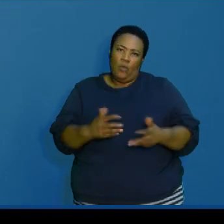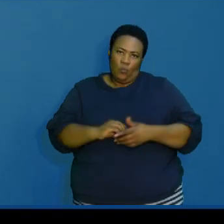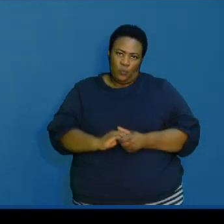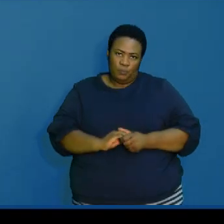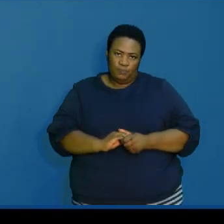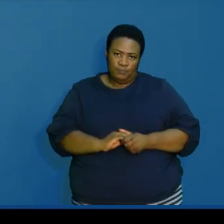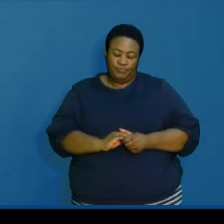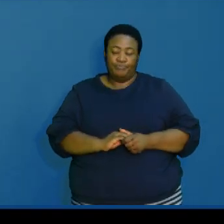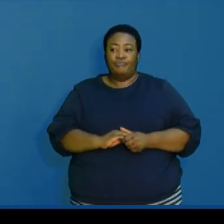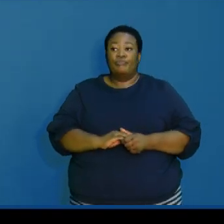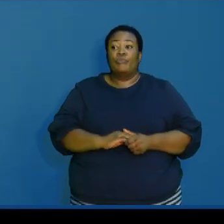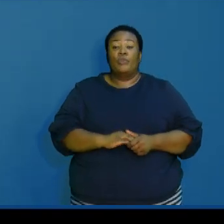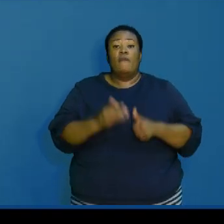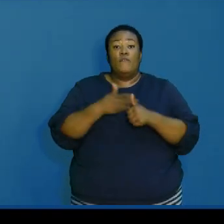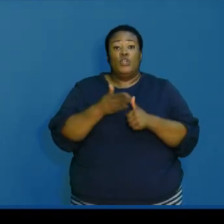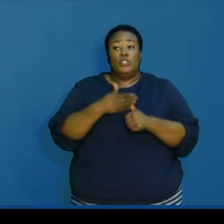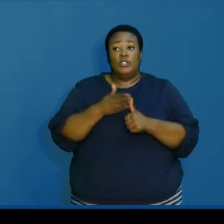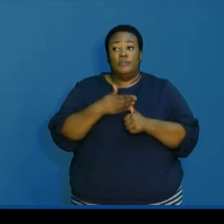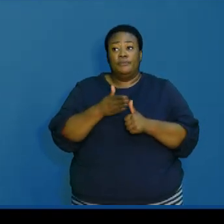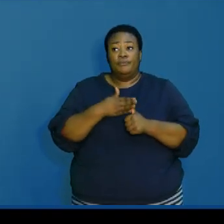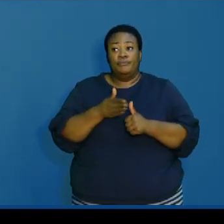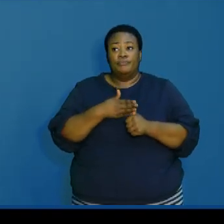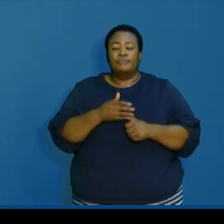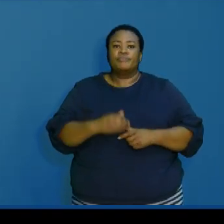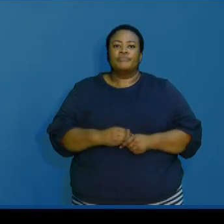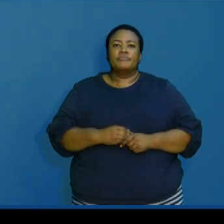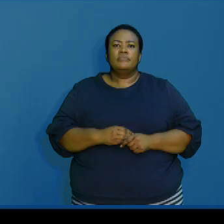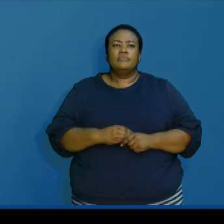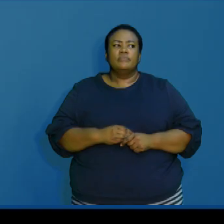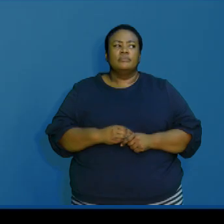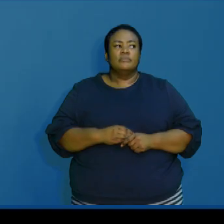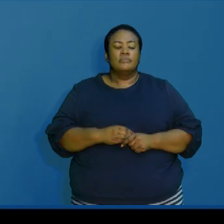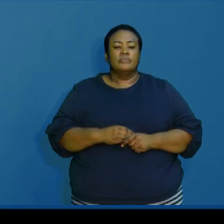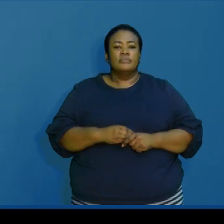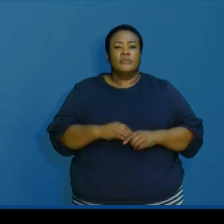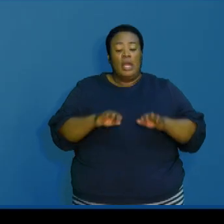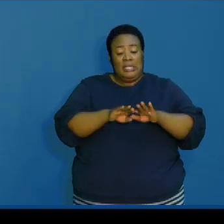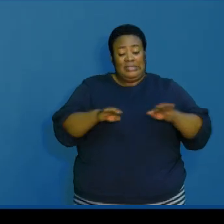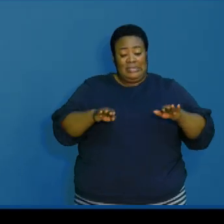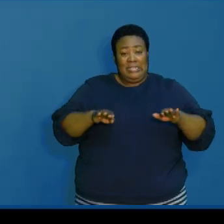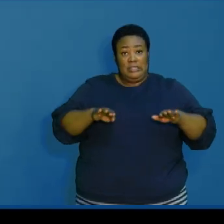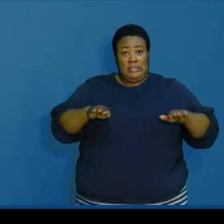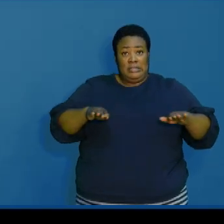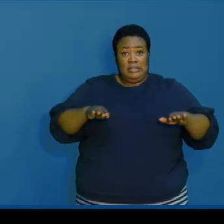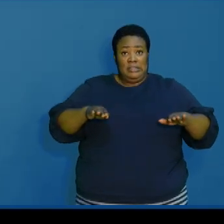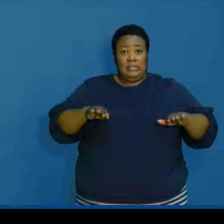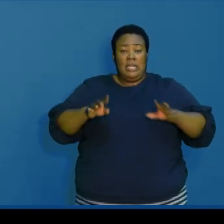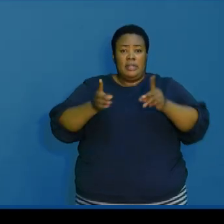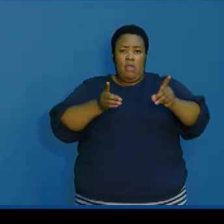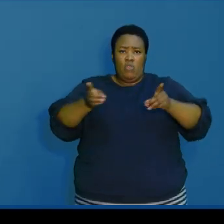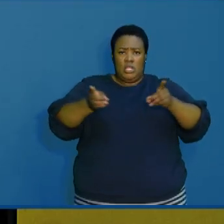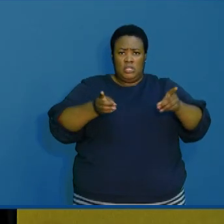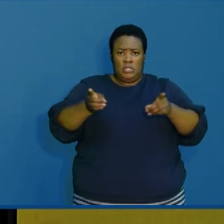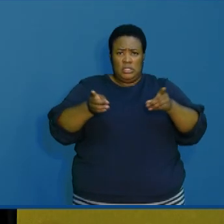Here's the first one, stage directions. You will only find a question on stage